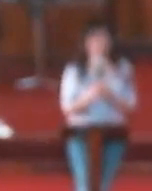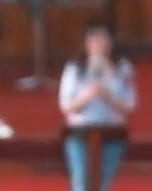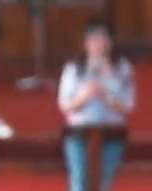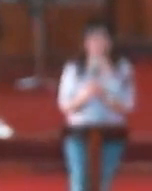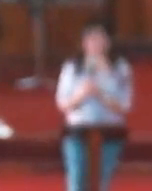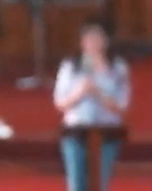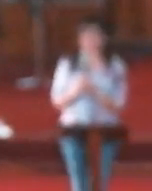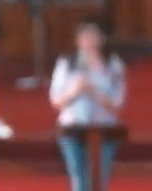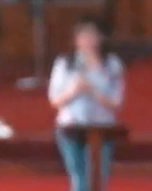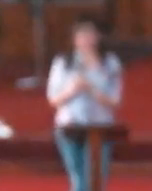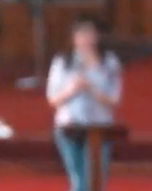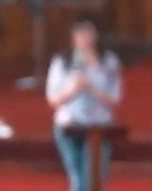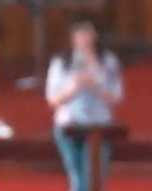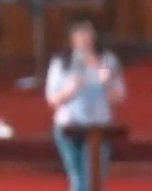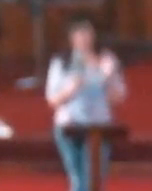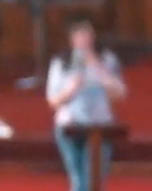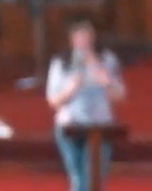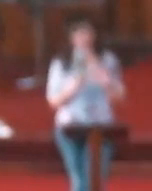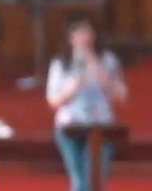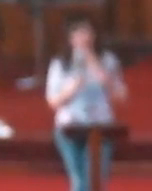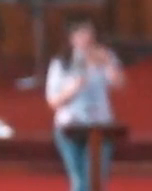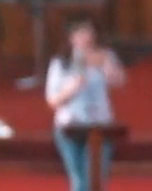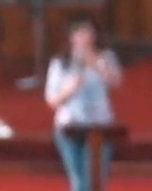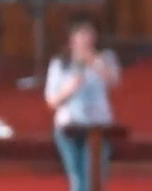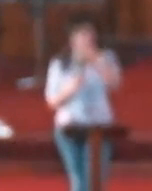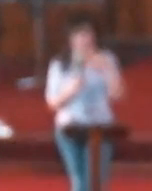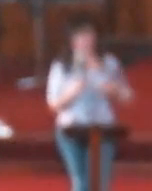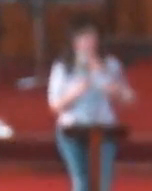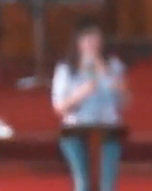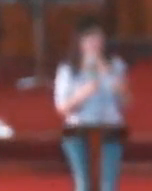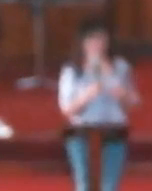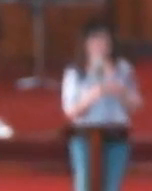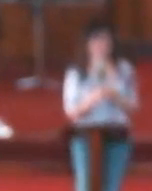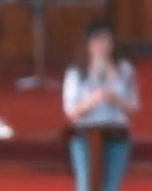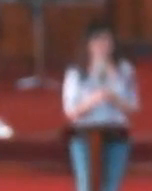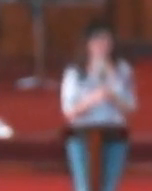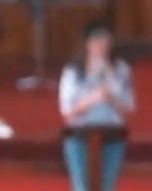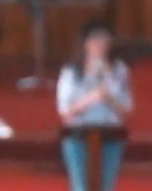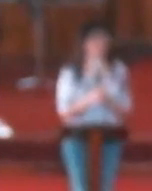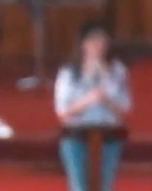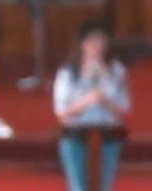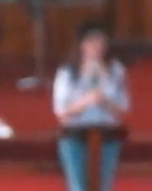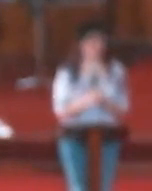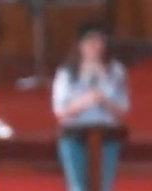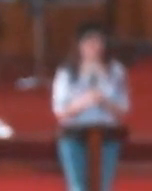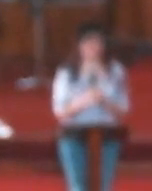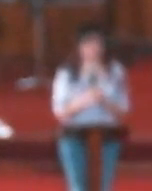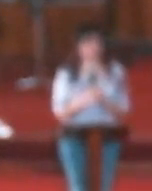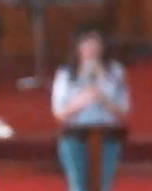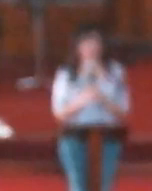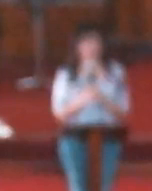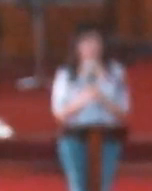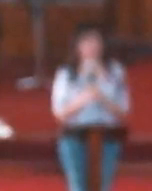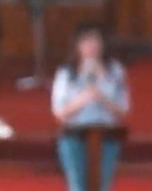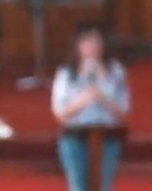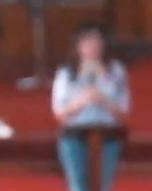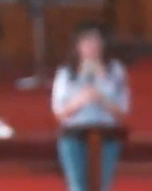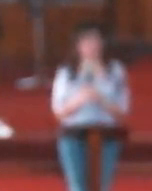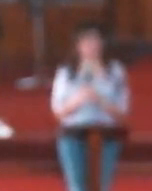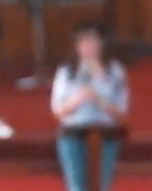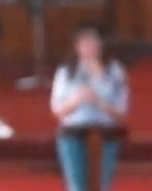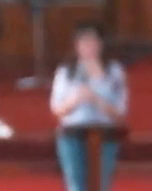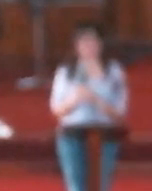Yeah, Elijah doesn't correct the widow. He says, oh, we cancel those words. We cut them up like a scissor. Simplemente recibe la verdad de Dios, que era